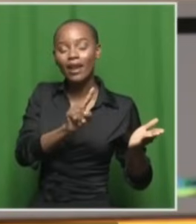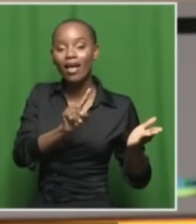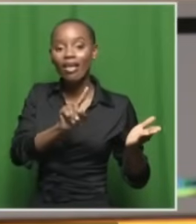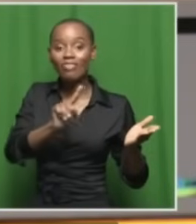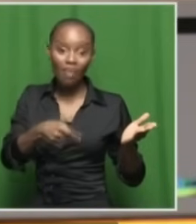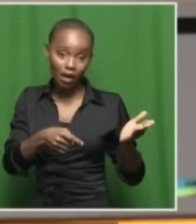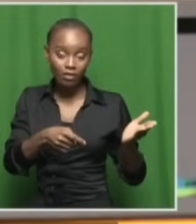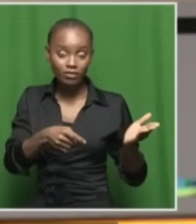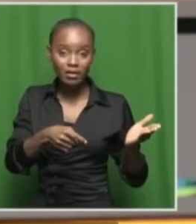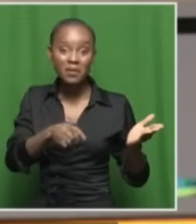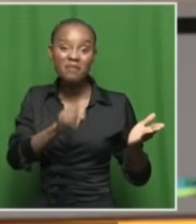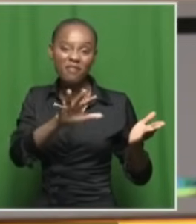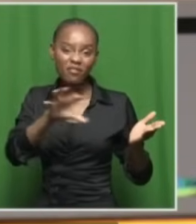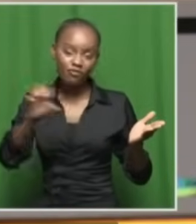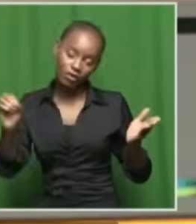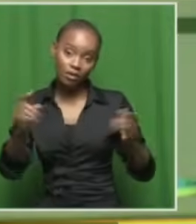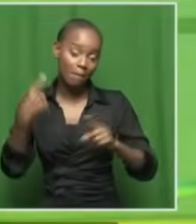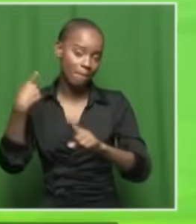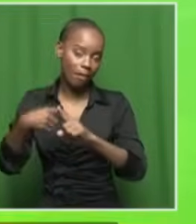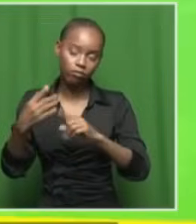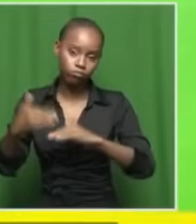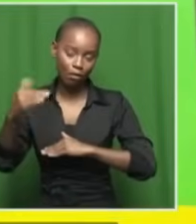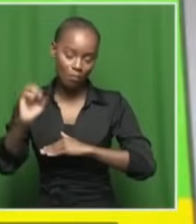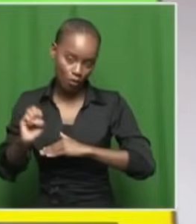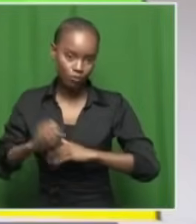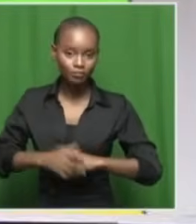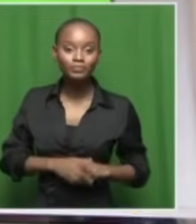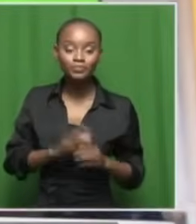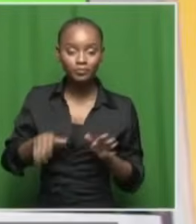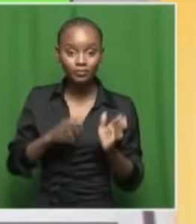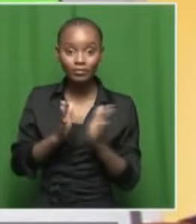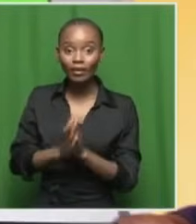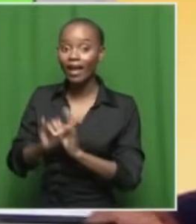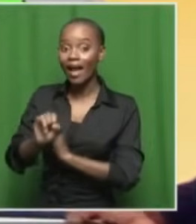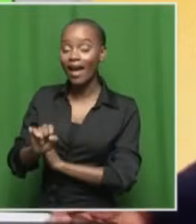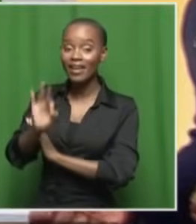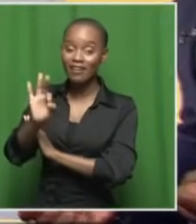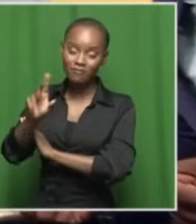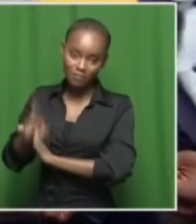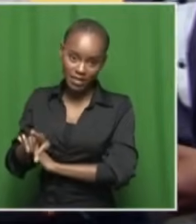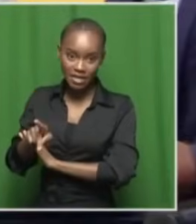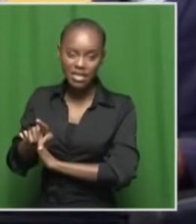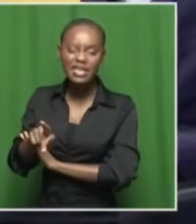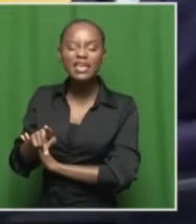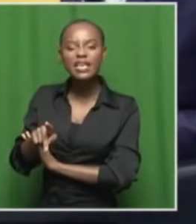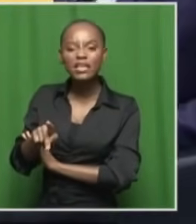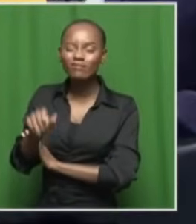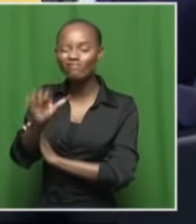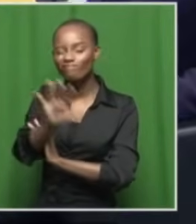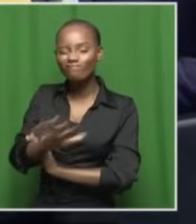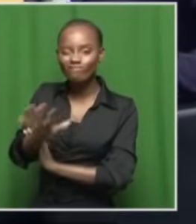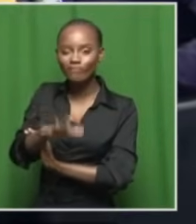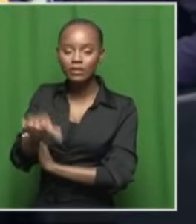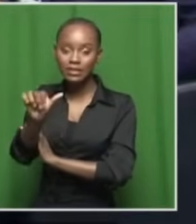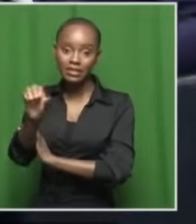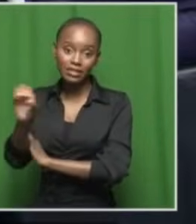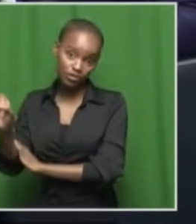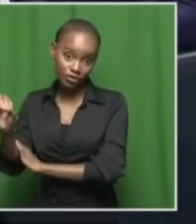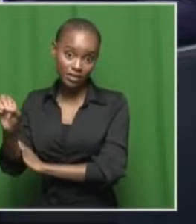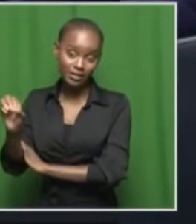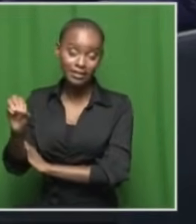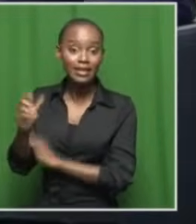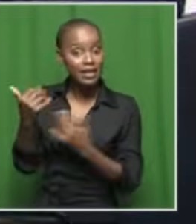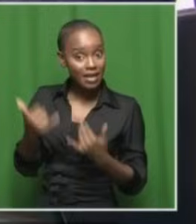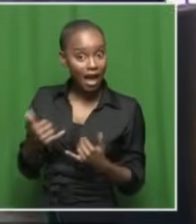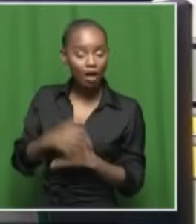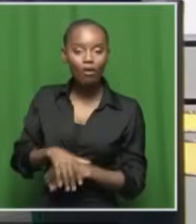and 500 plus, and to that of IFP, which stood at around 600. And the IFP took the